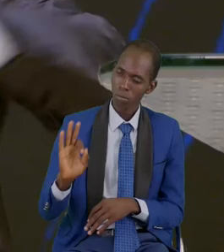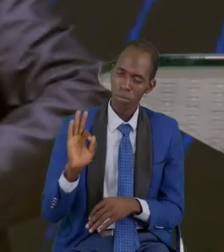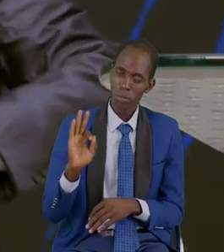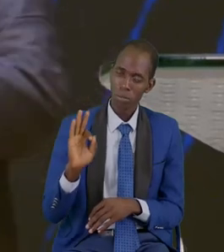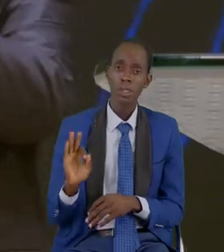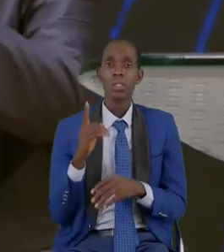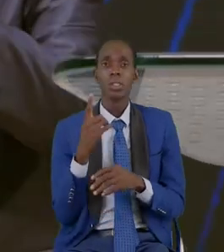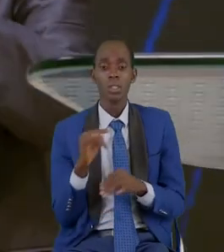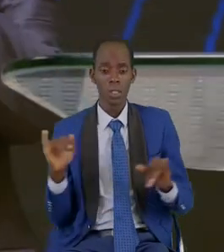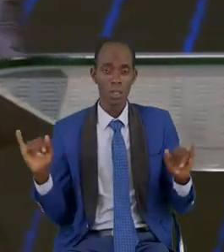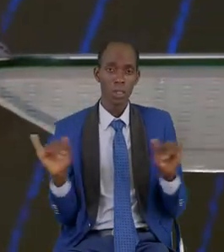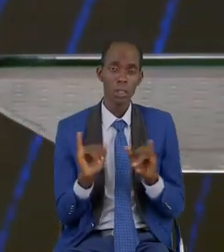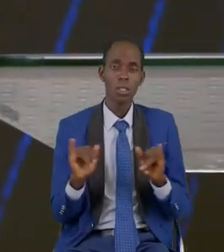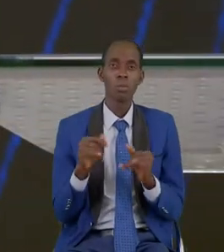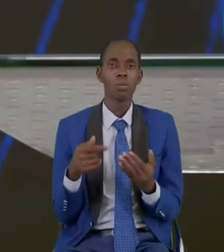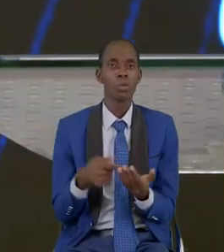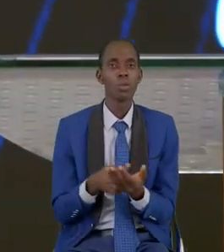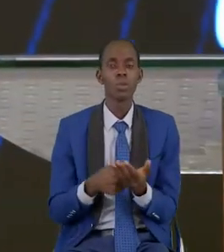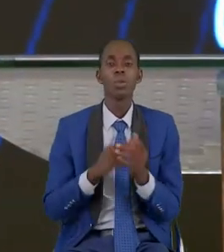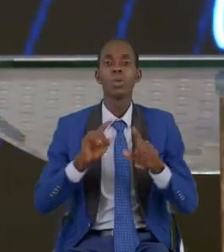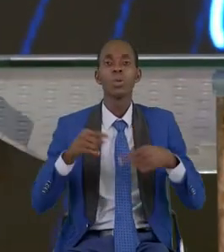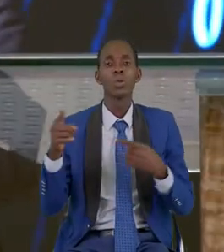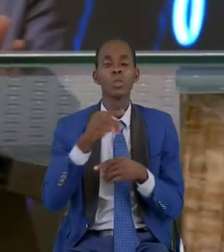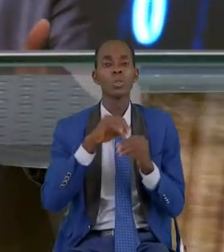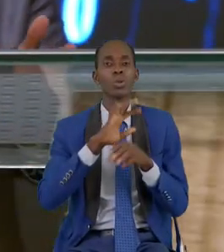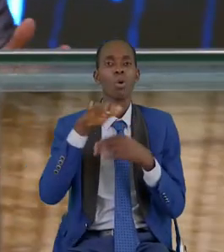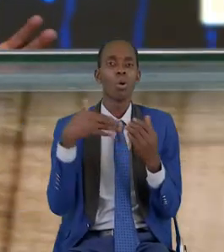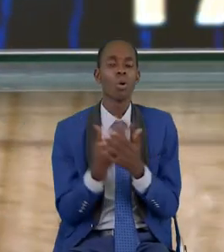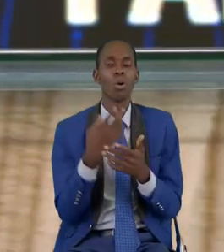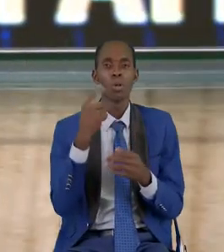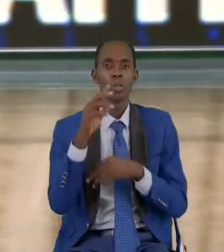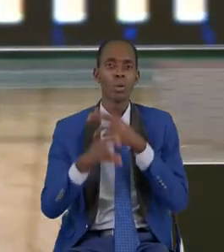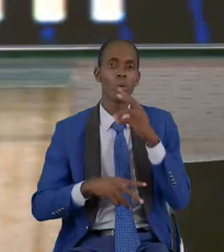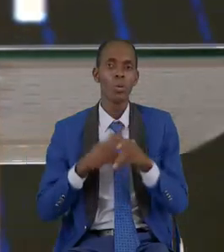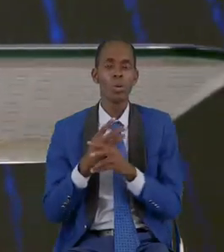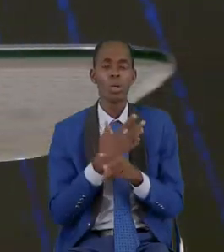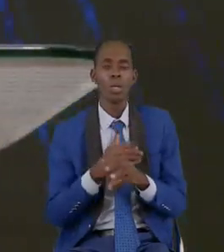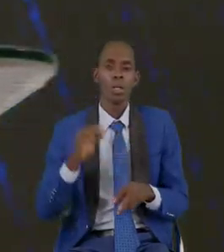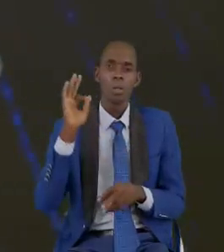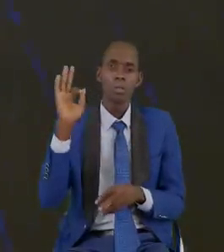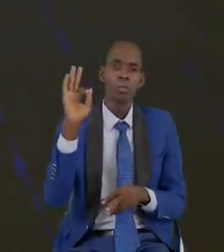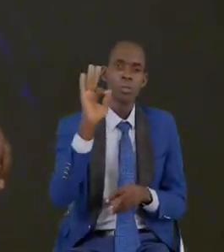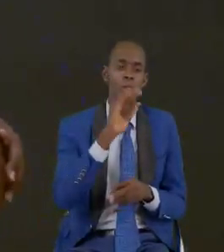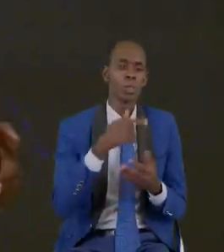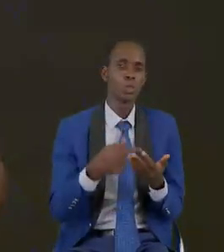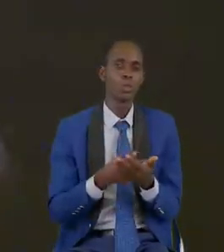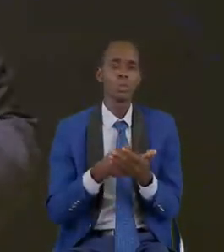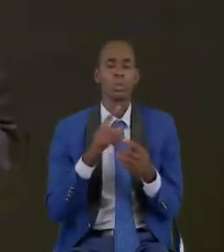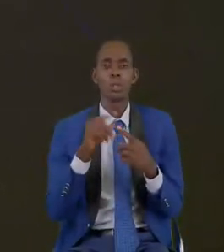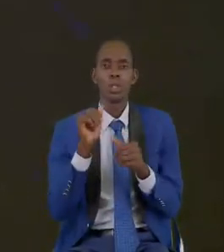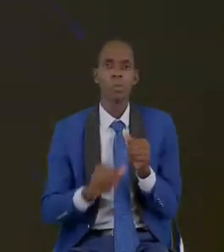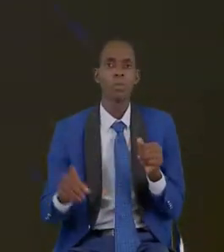same gospel. Go ye into all the world and preach the gospel to every creature.